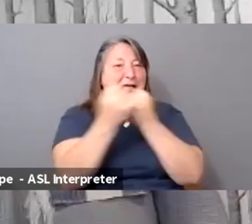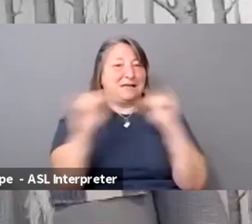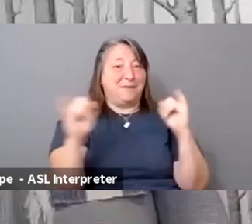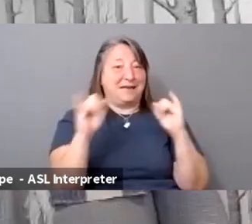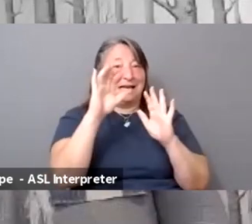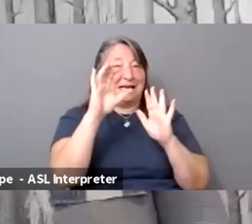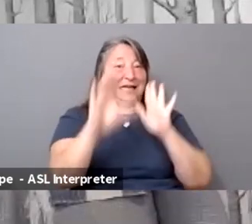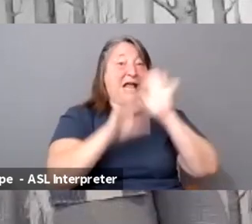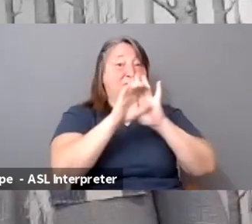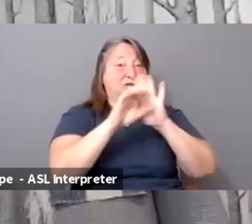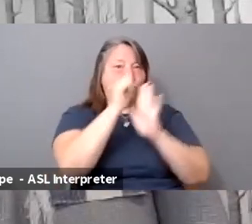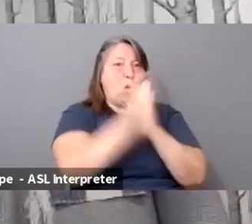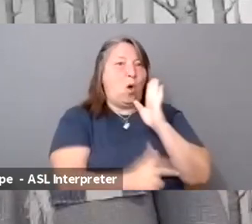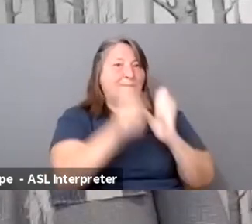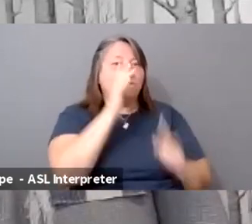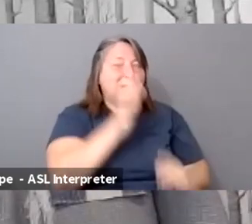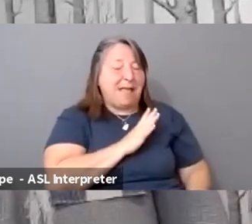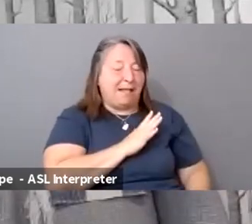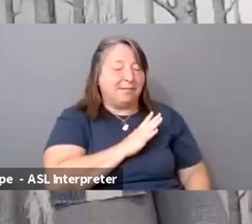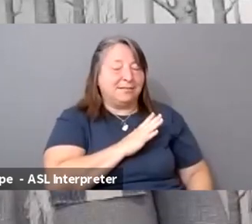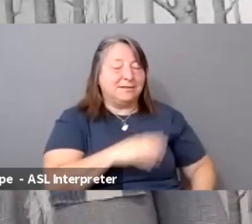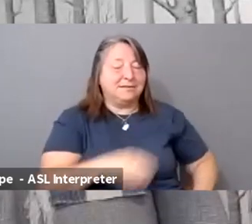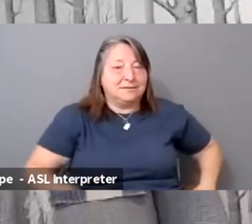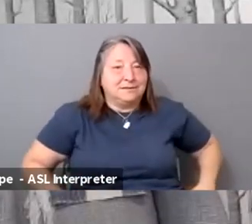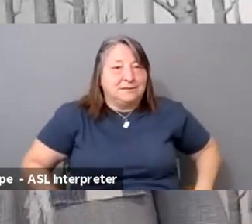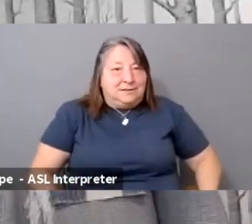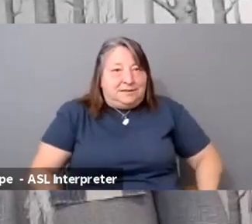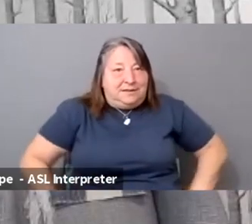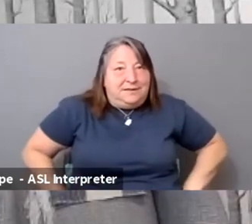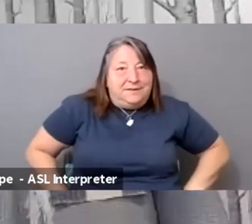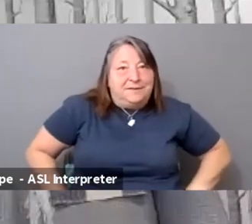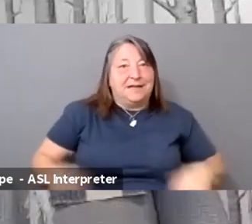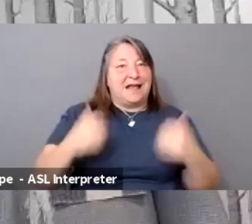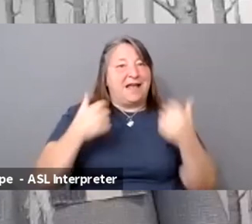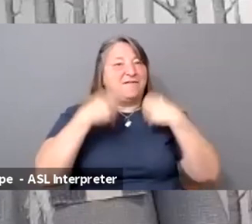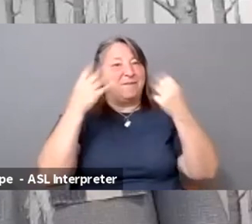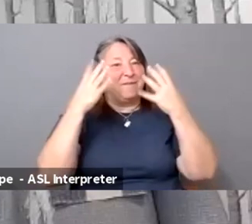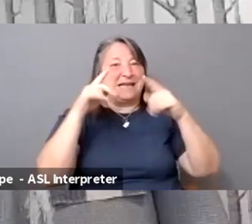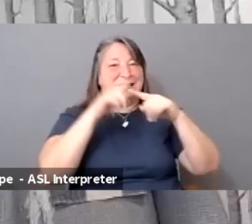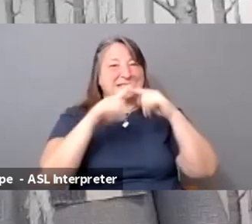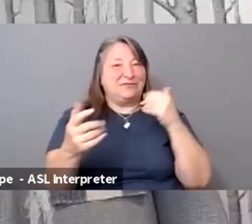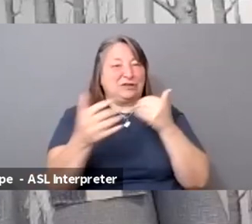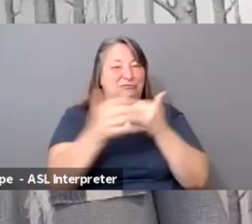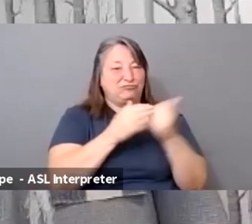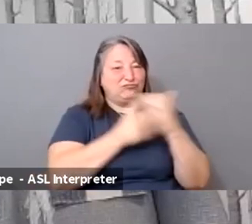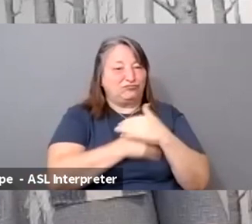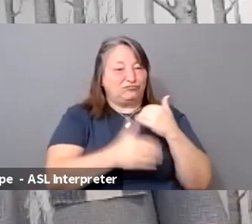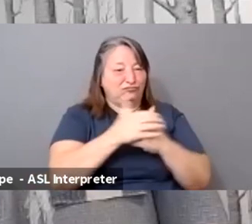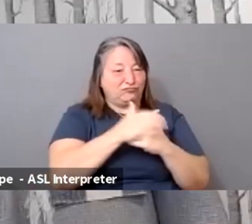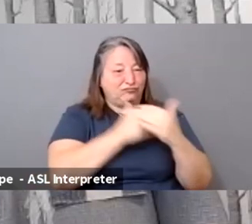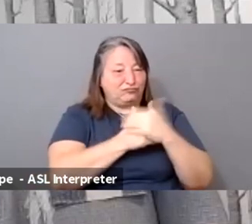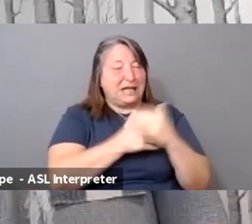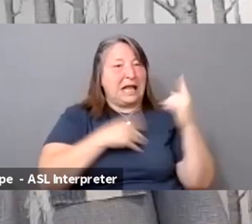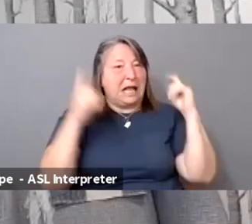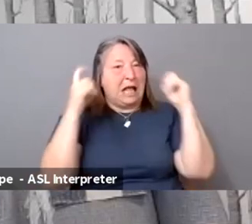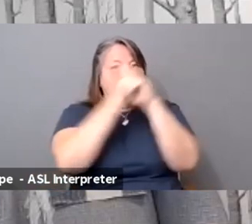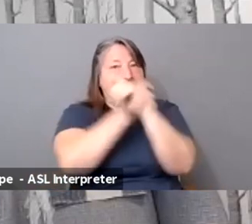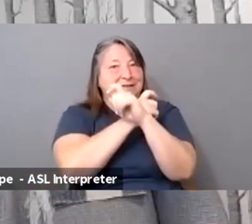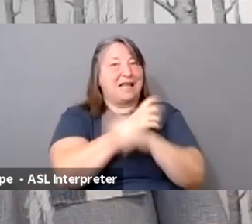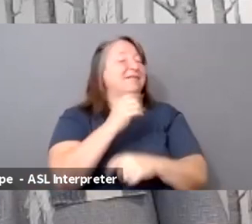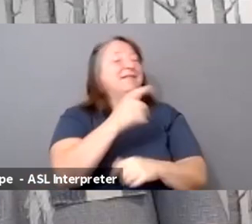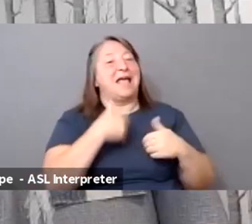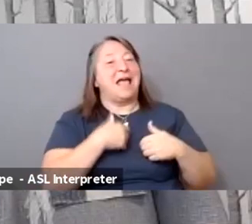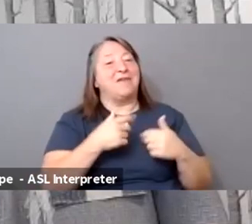female, and they're multidimensional and complex, and they experience human emotions,